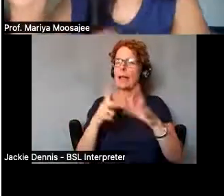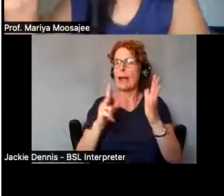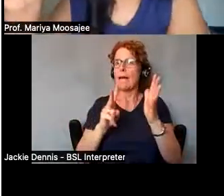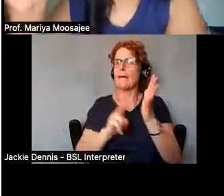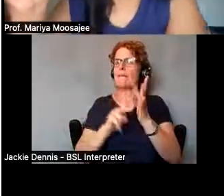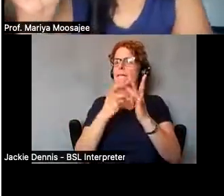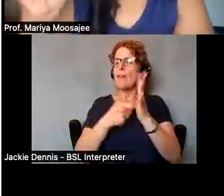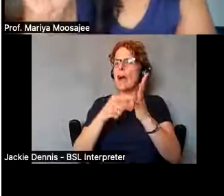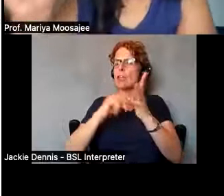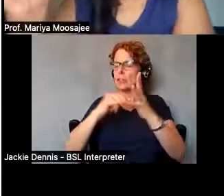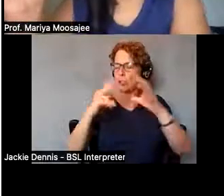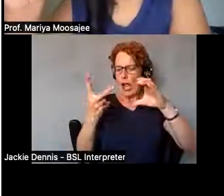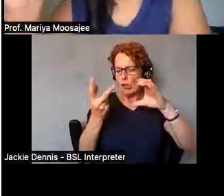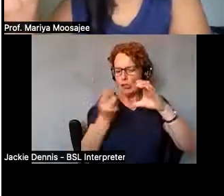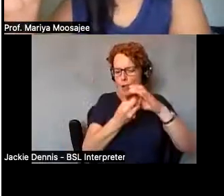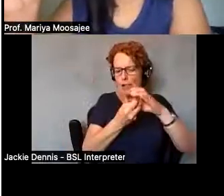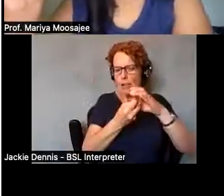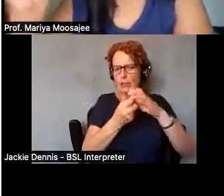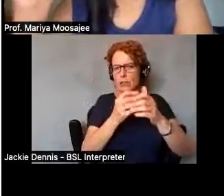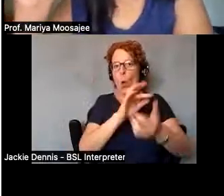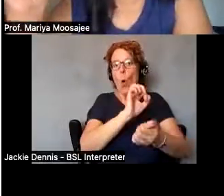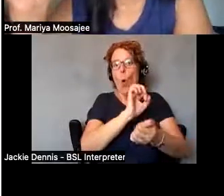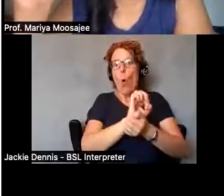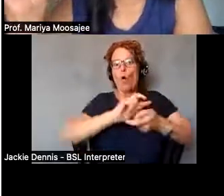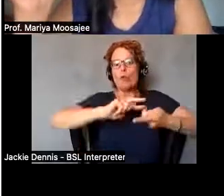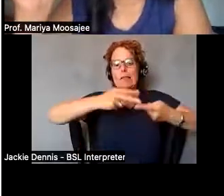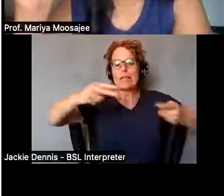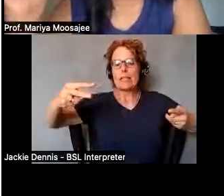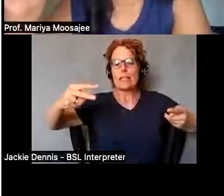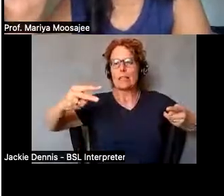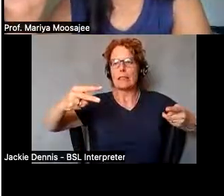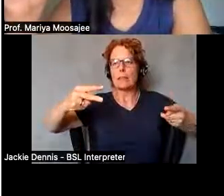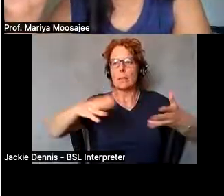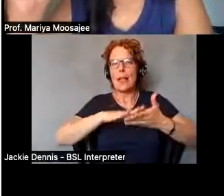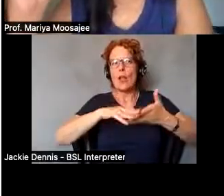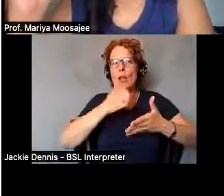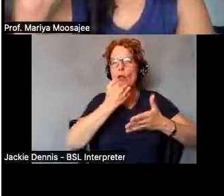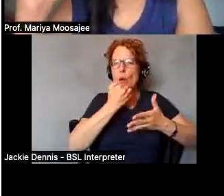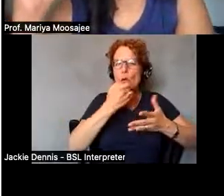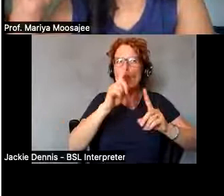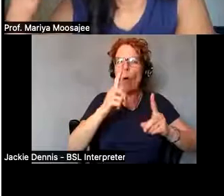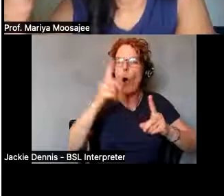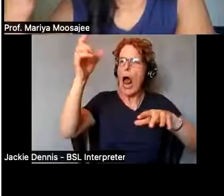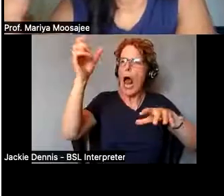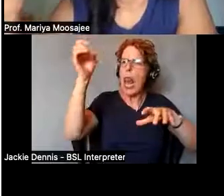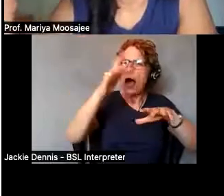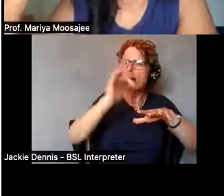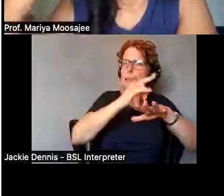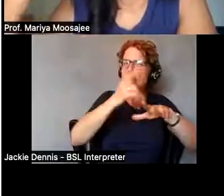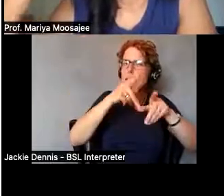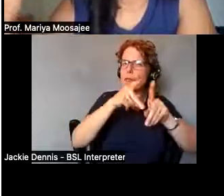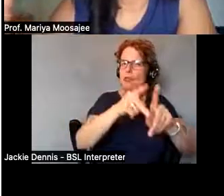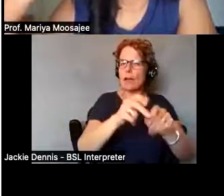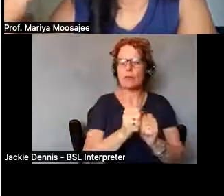that holds a gene that encodes for a light sensitive channel. And what happens is